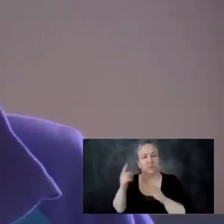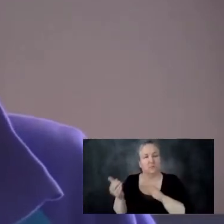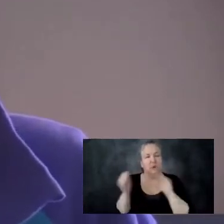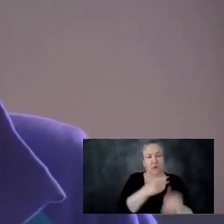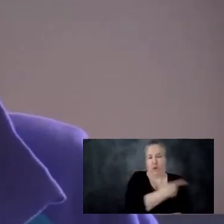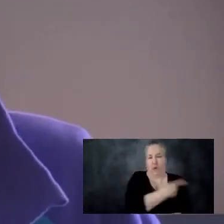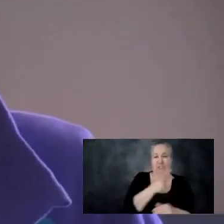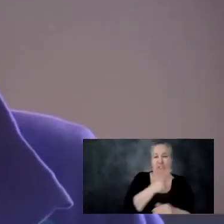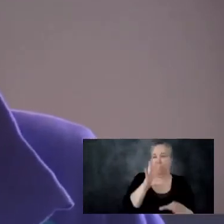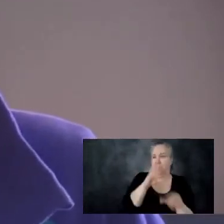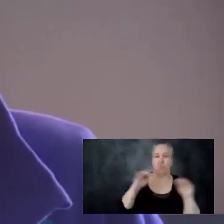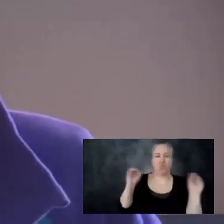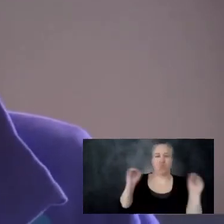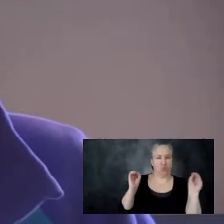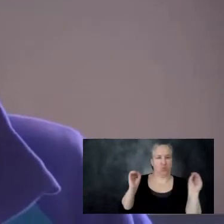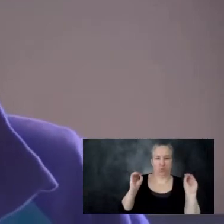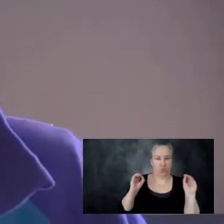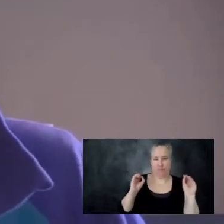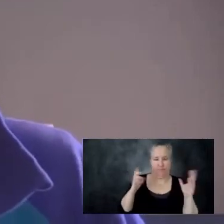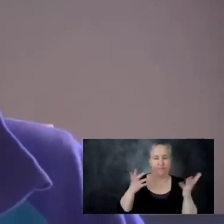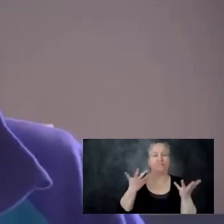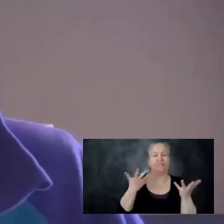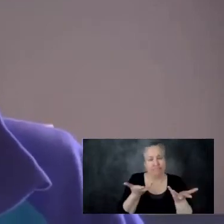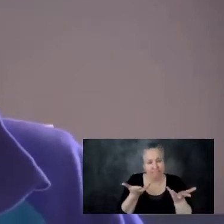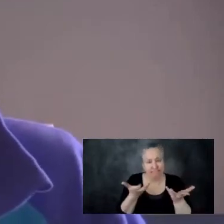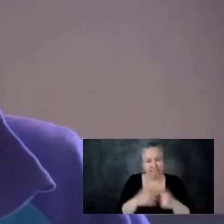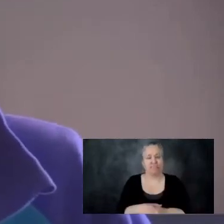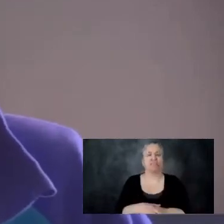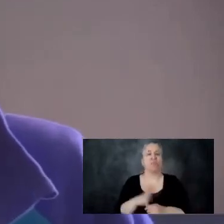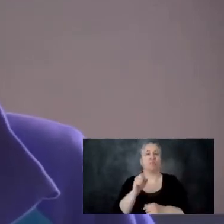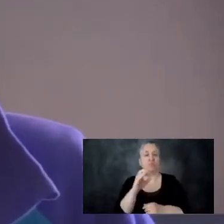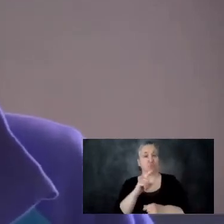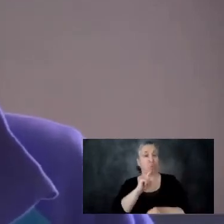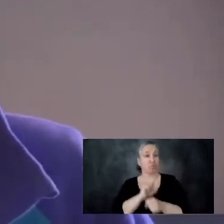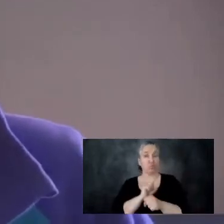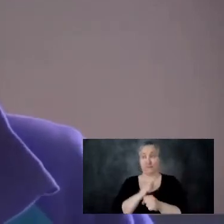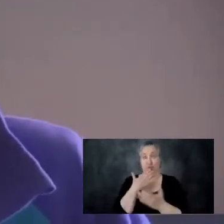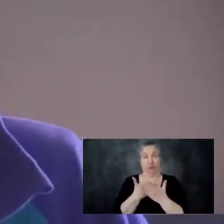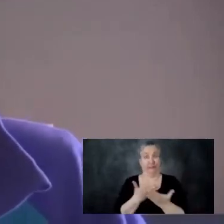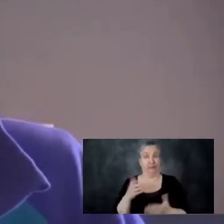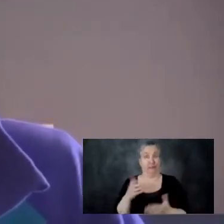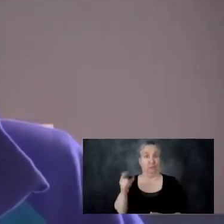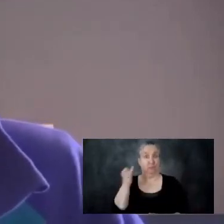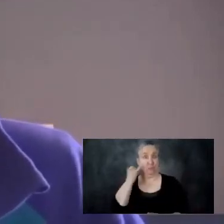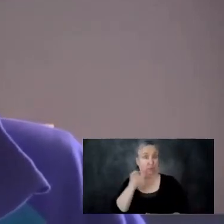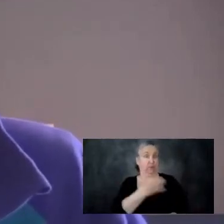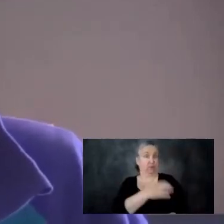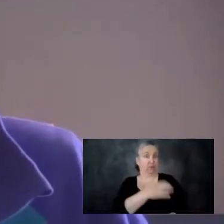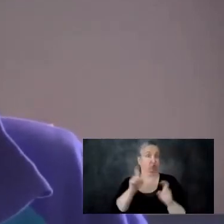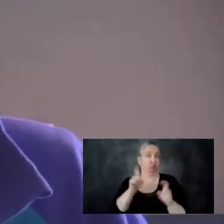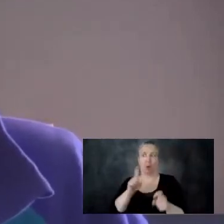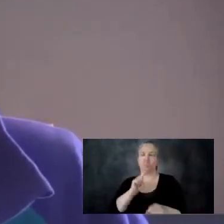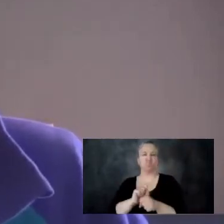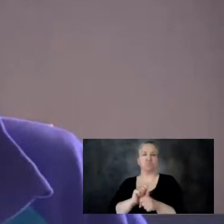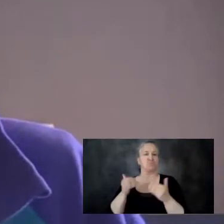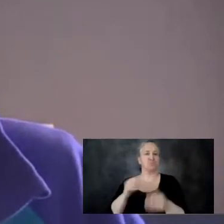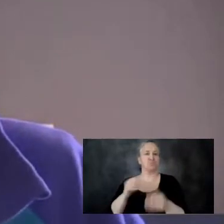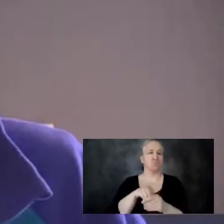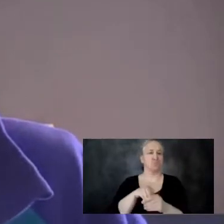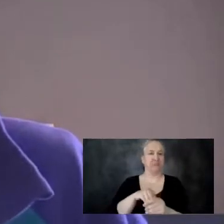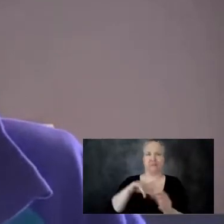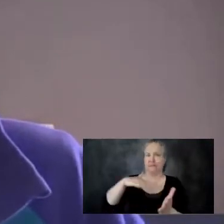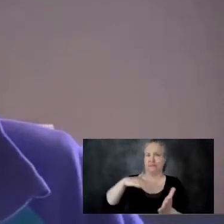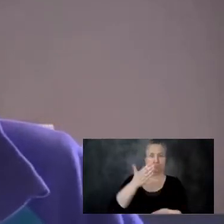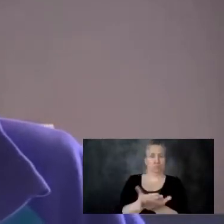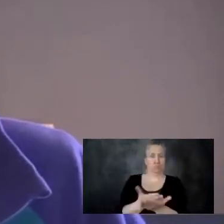that don't participate in clinical trials. So it's actually a good thing if you participate in a clinical trial. Studies have shown that